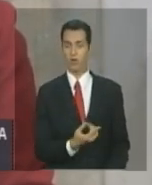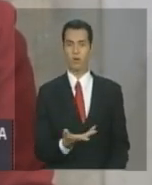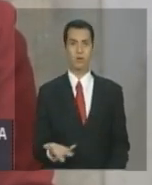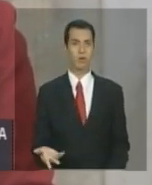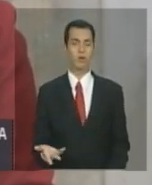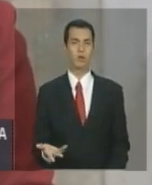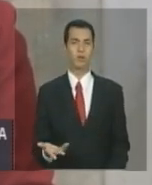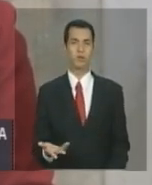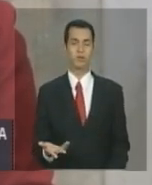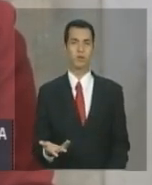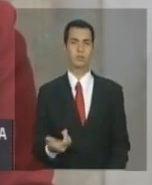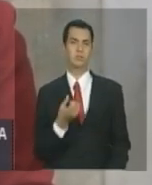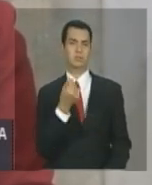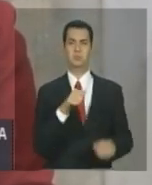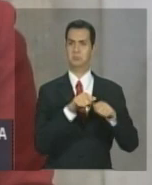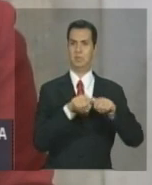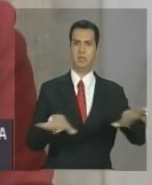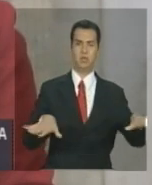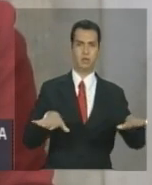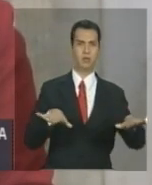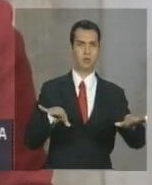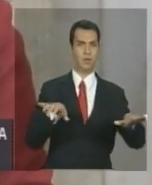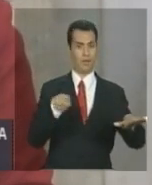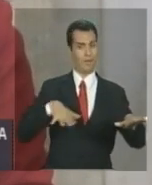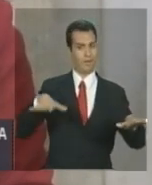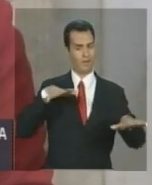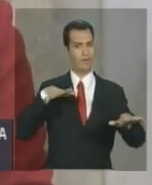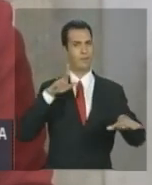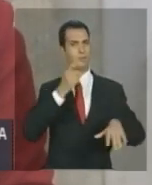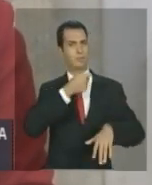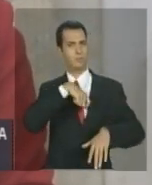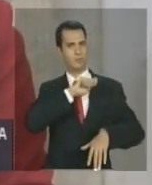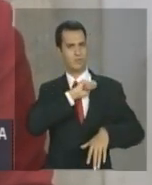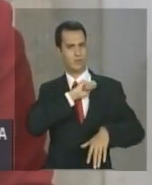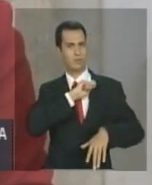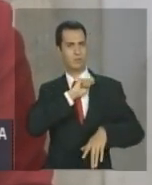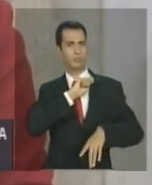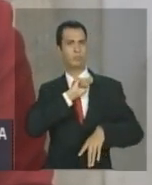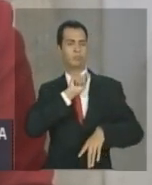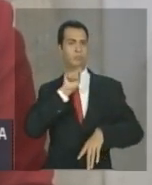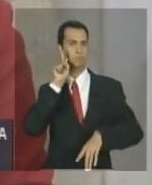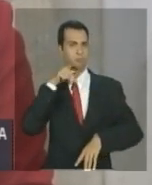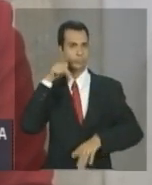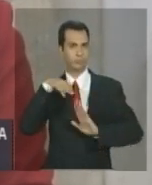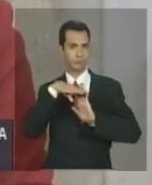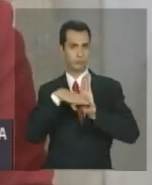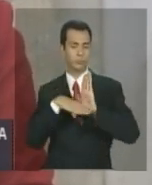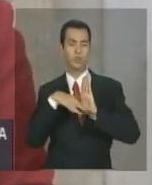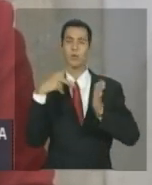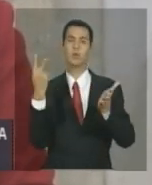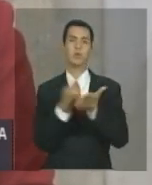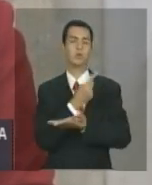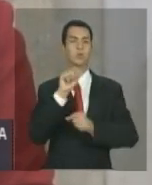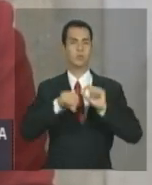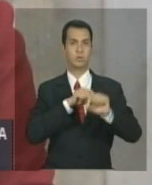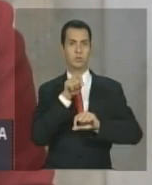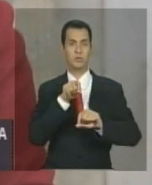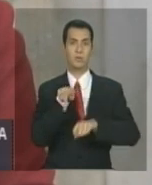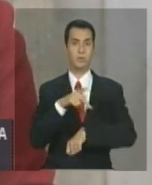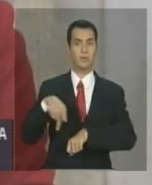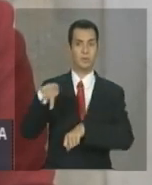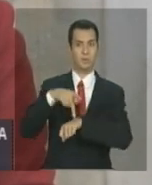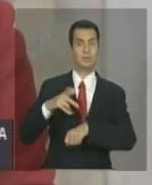isolation no que se refere a políticas fiscais regarding the fiscal policies levam à desvalorização das moedas dos países